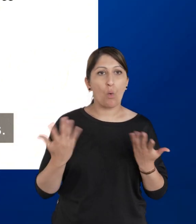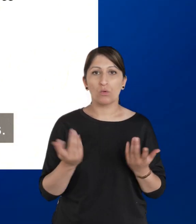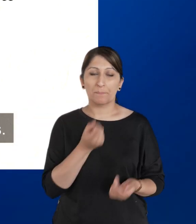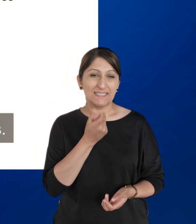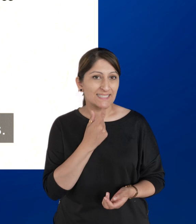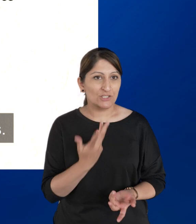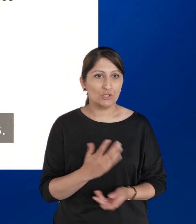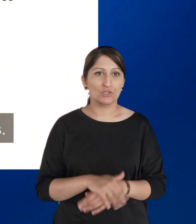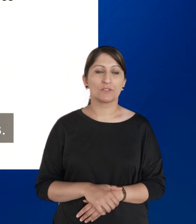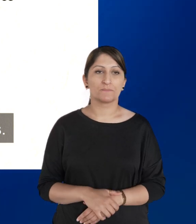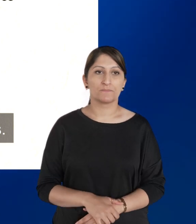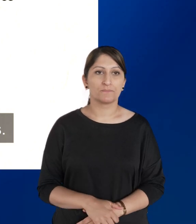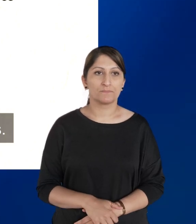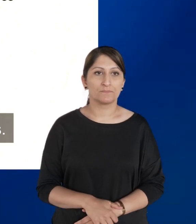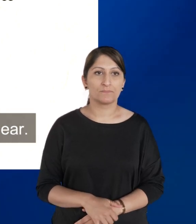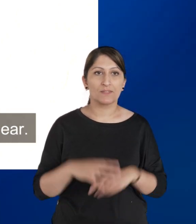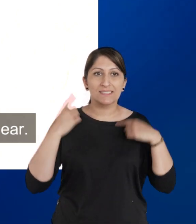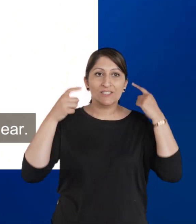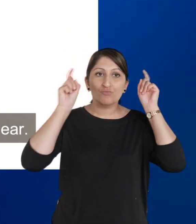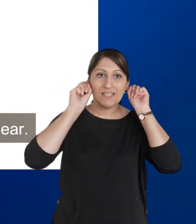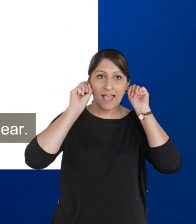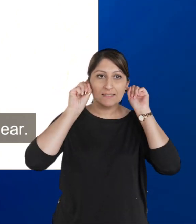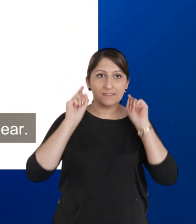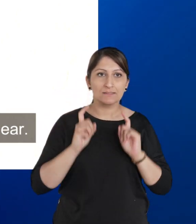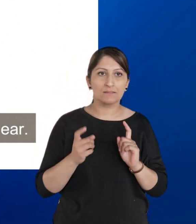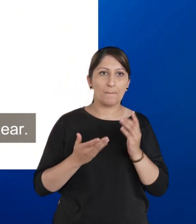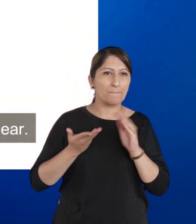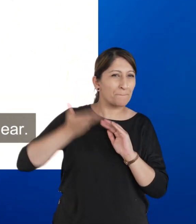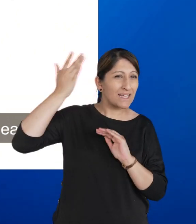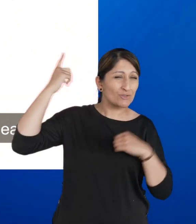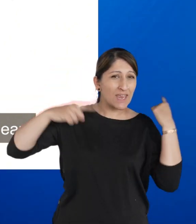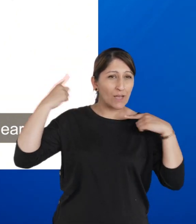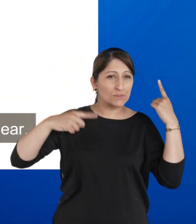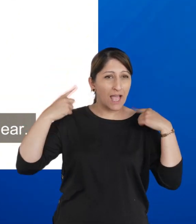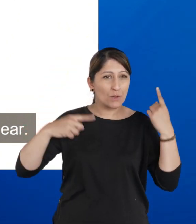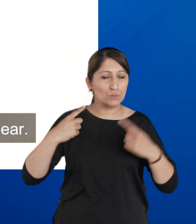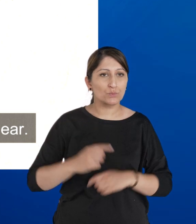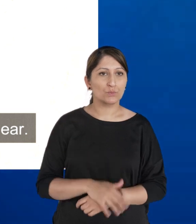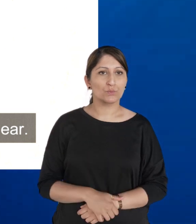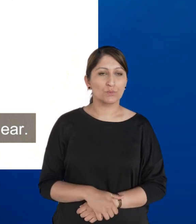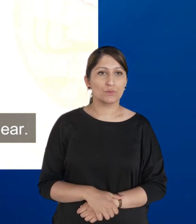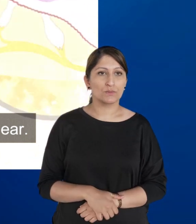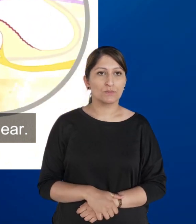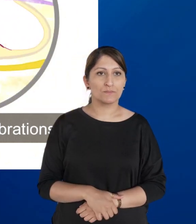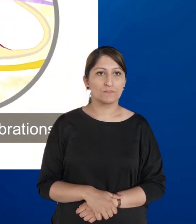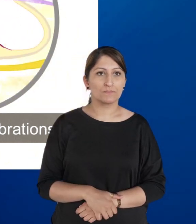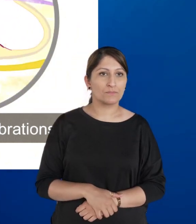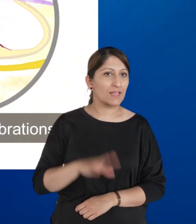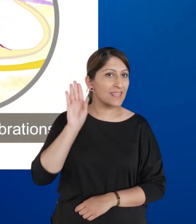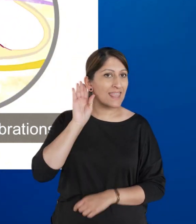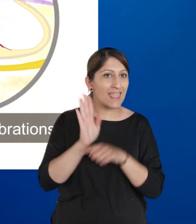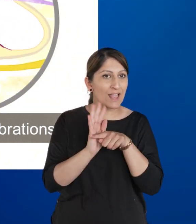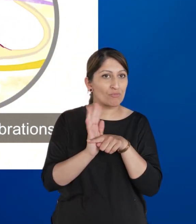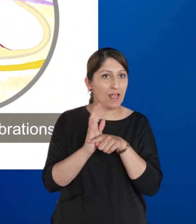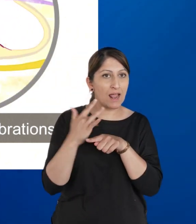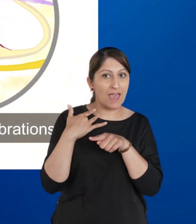certain medications. A hearing aid magnifies sound vibrations entering the ear. The surviving